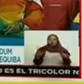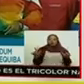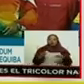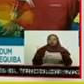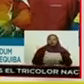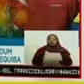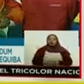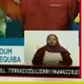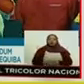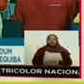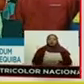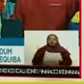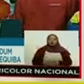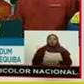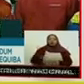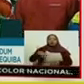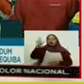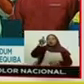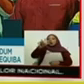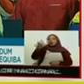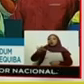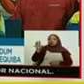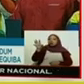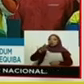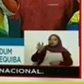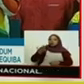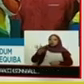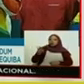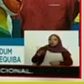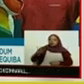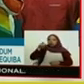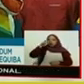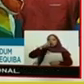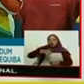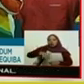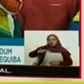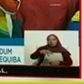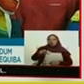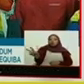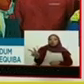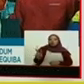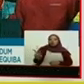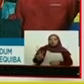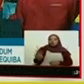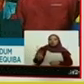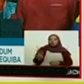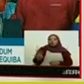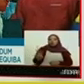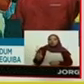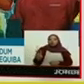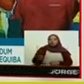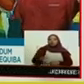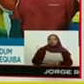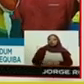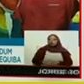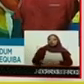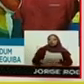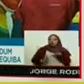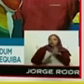of the people of the world who wake up every morning under sanctions, very cruel sanctions, that seek